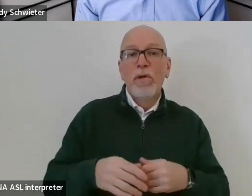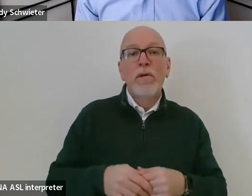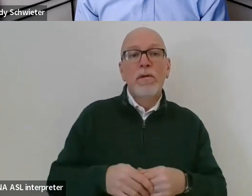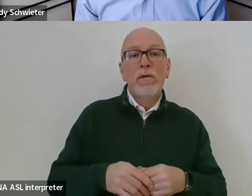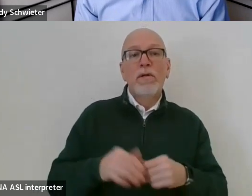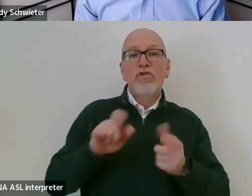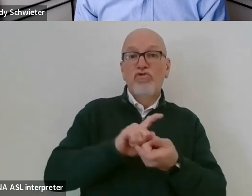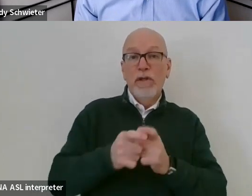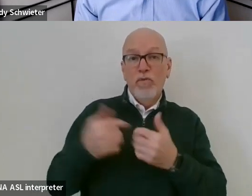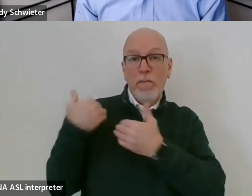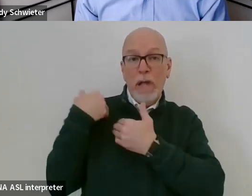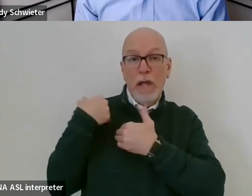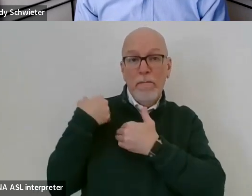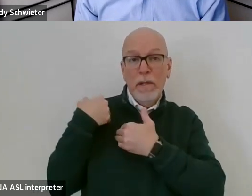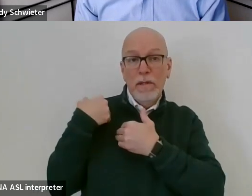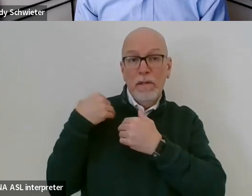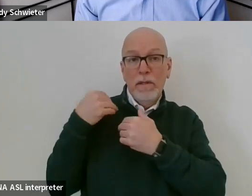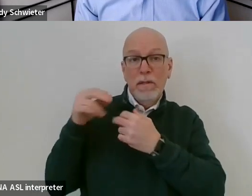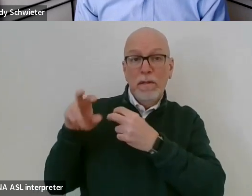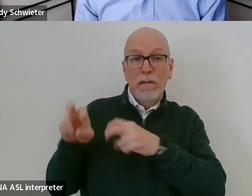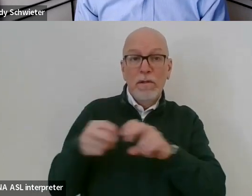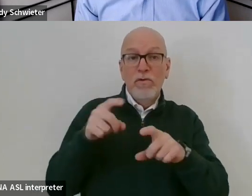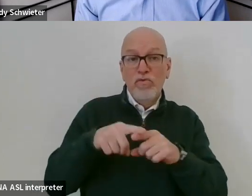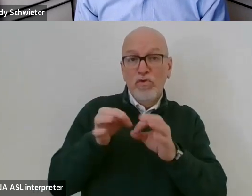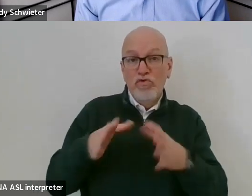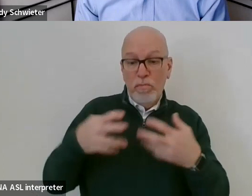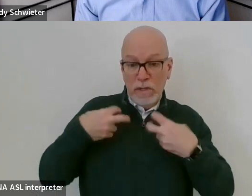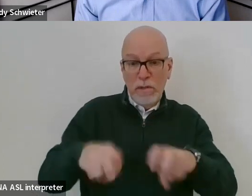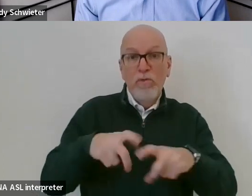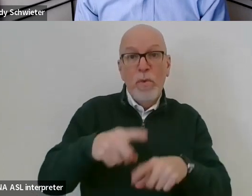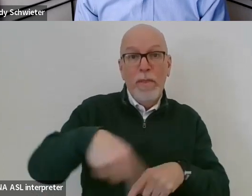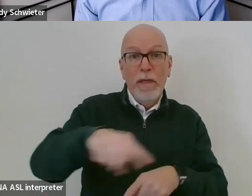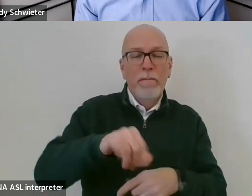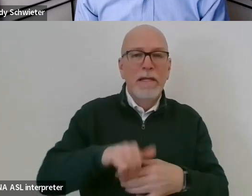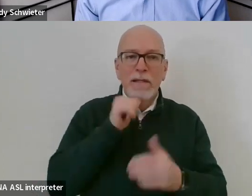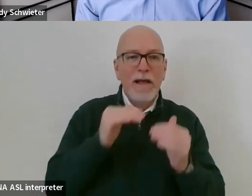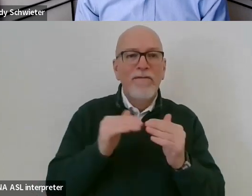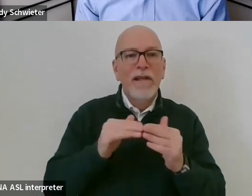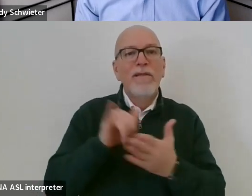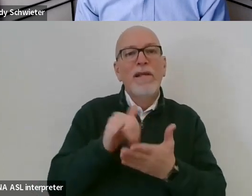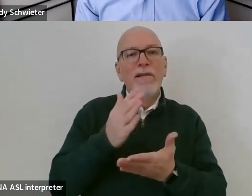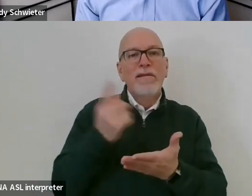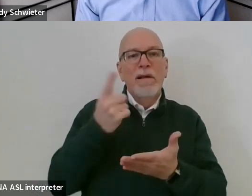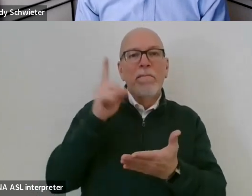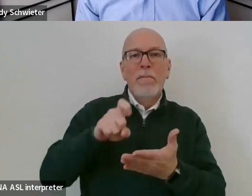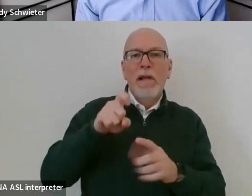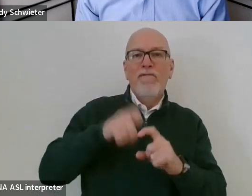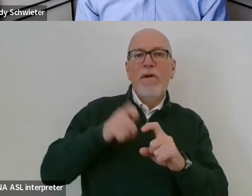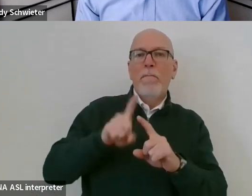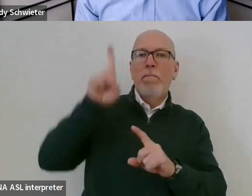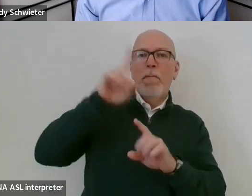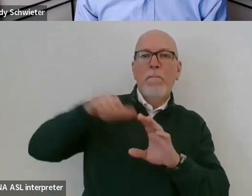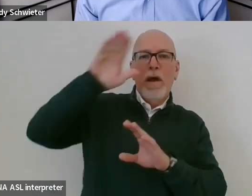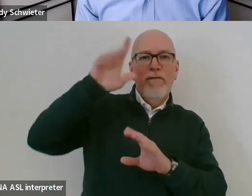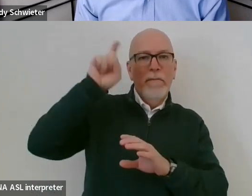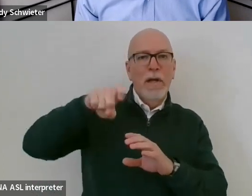that responsibility exclusively to the interpreter is not fair. This is something that has to come from above. It has to